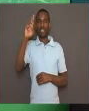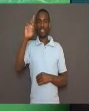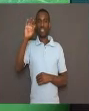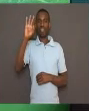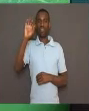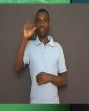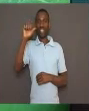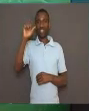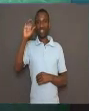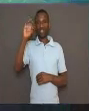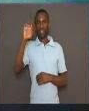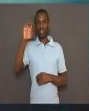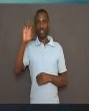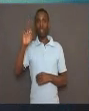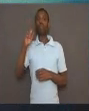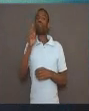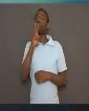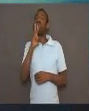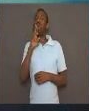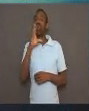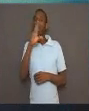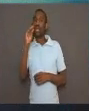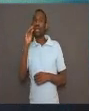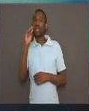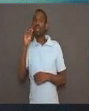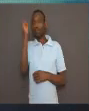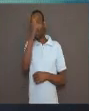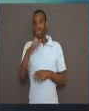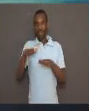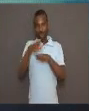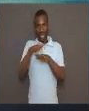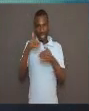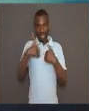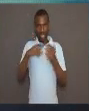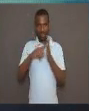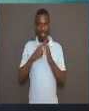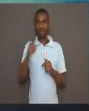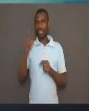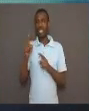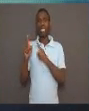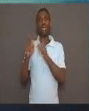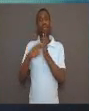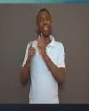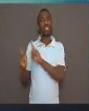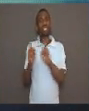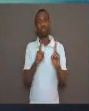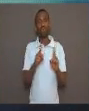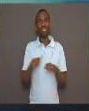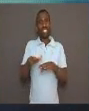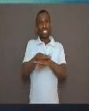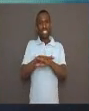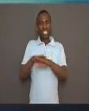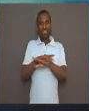the air above it. This means that surface tension is